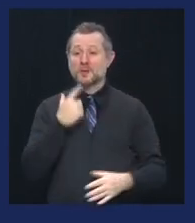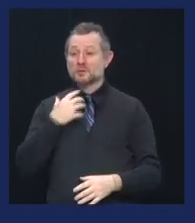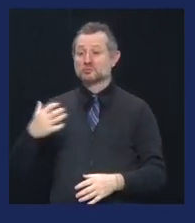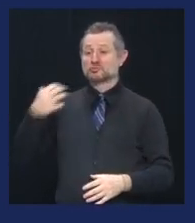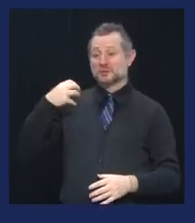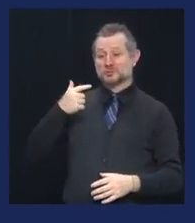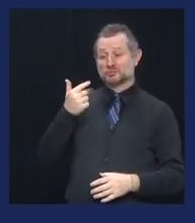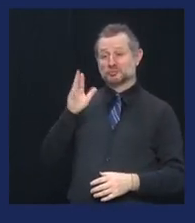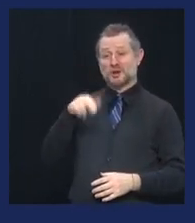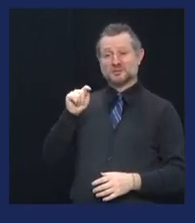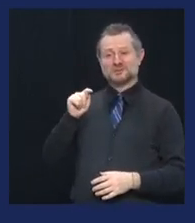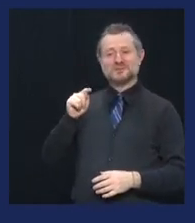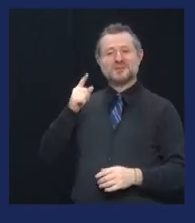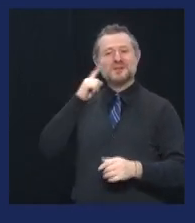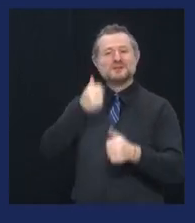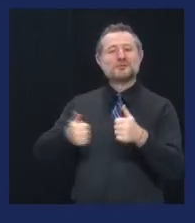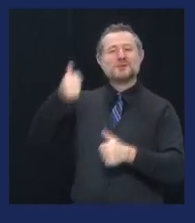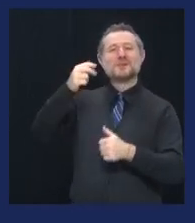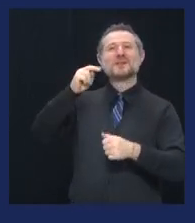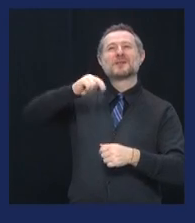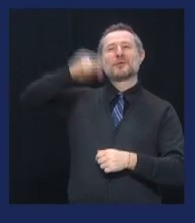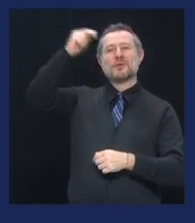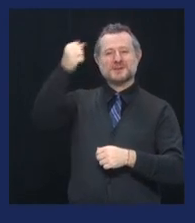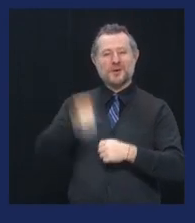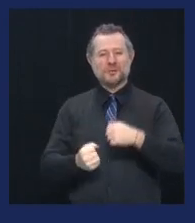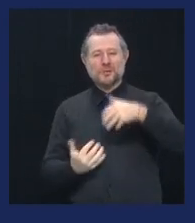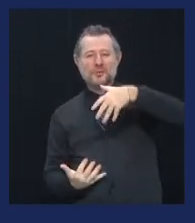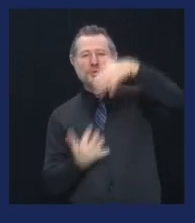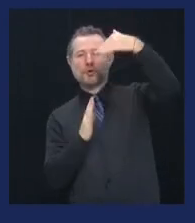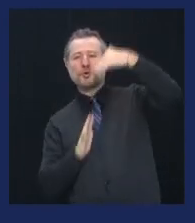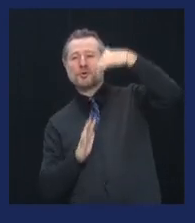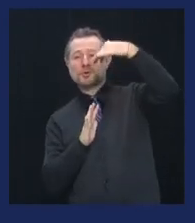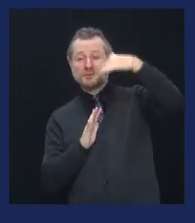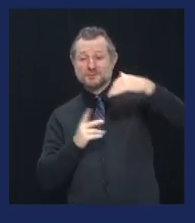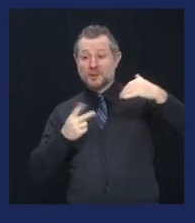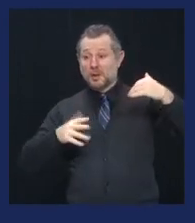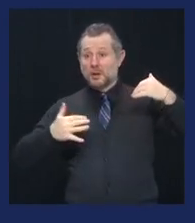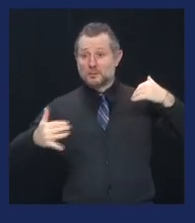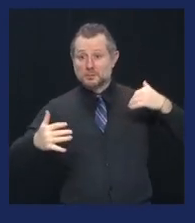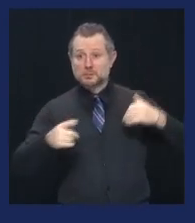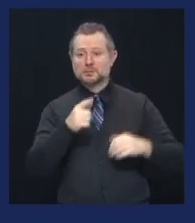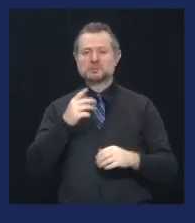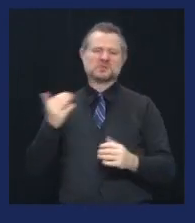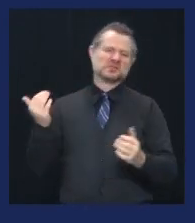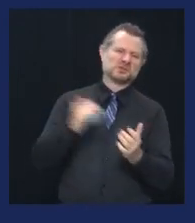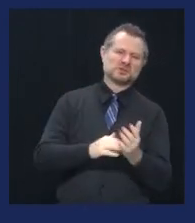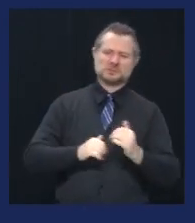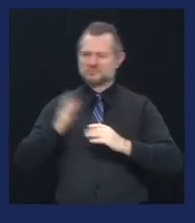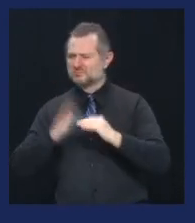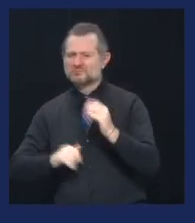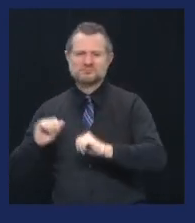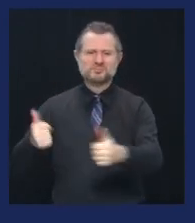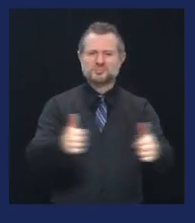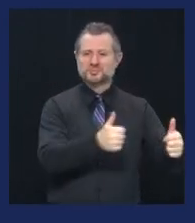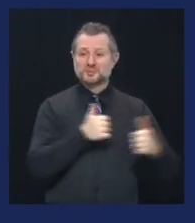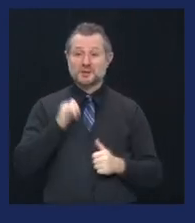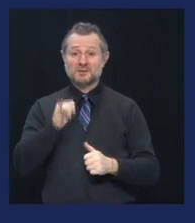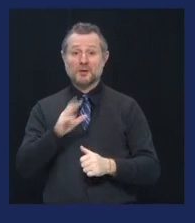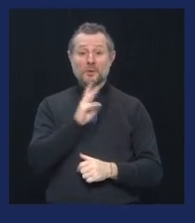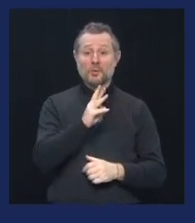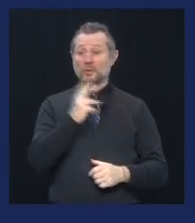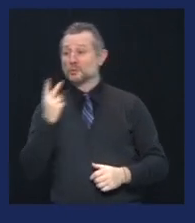grueling Civil War, started the hard task of reconstruction of the South. Post-World War II came the GI Bill and the Marshall Plan